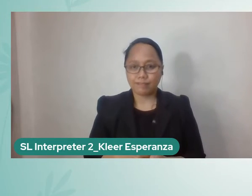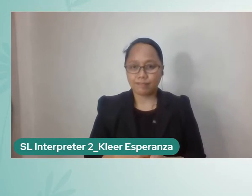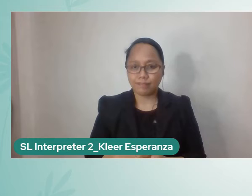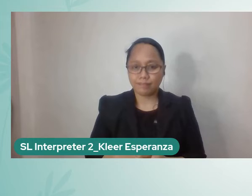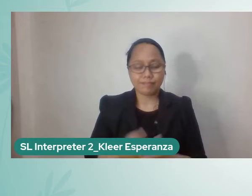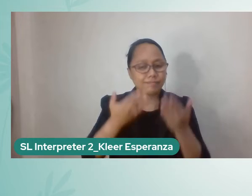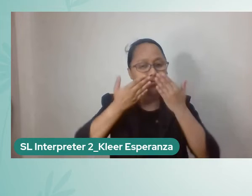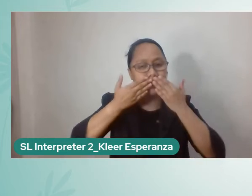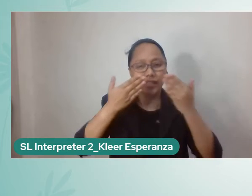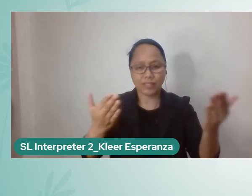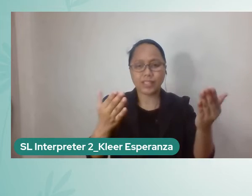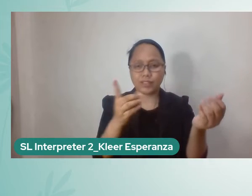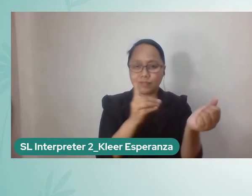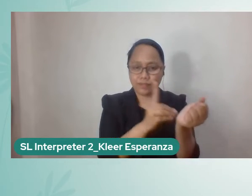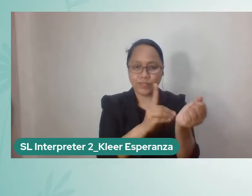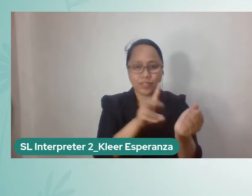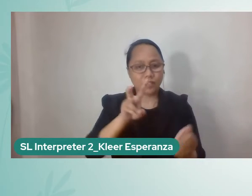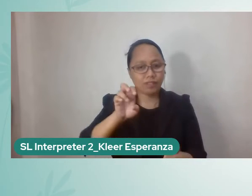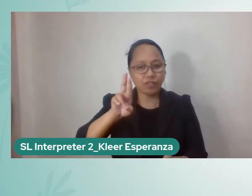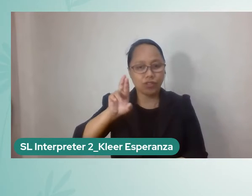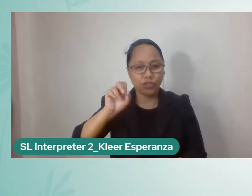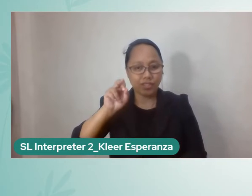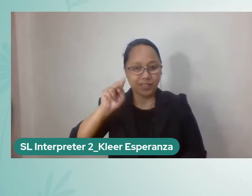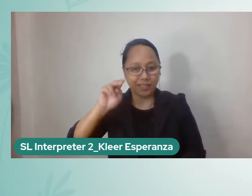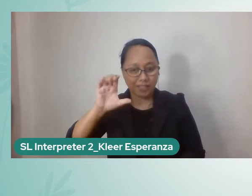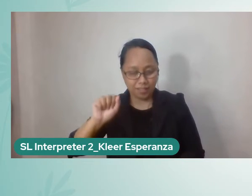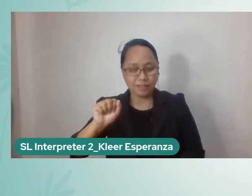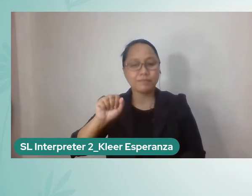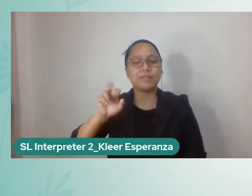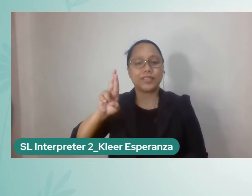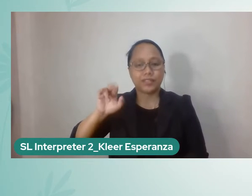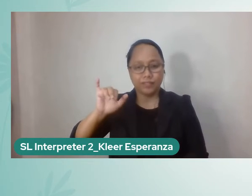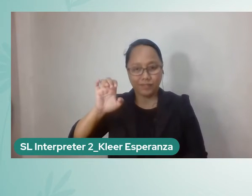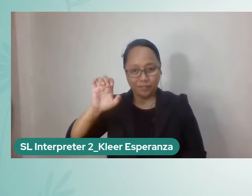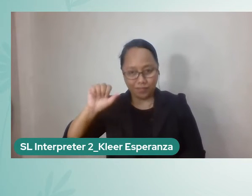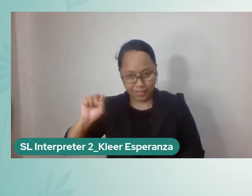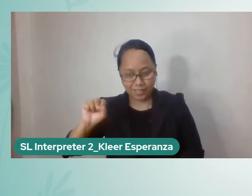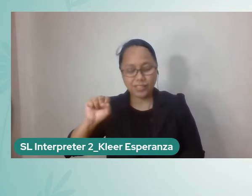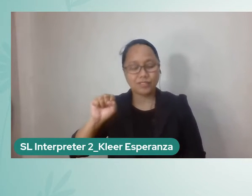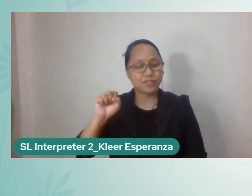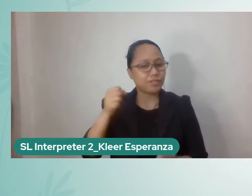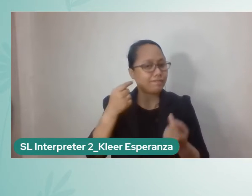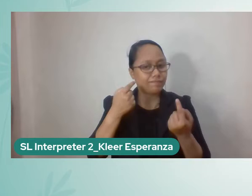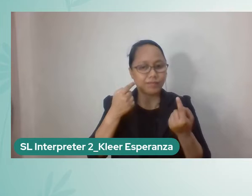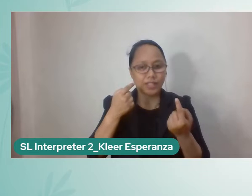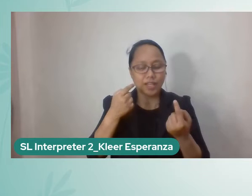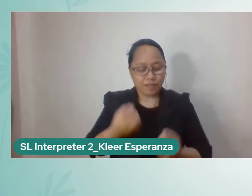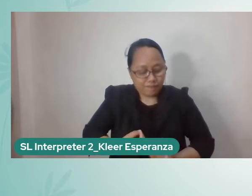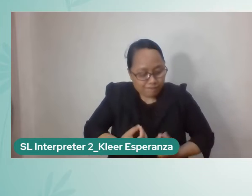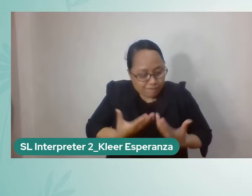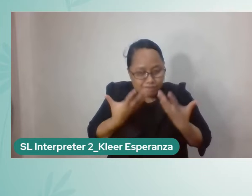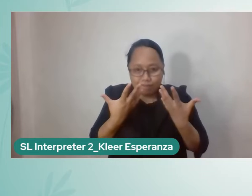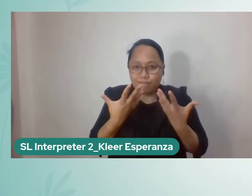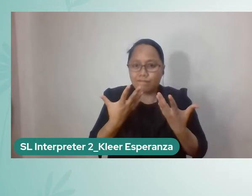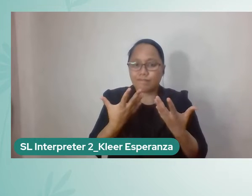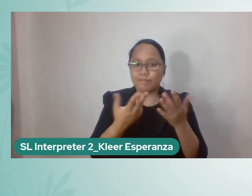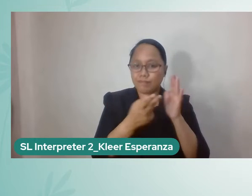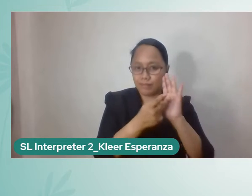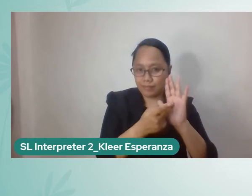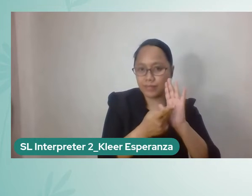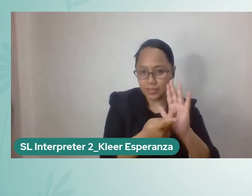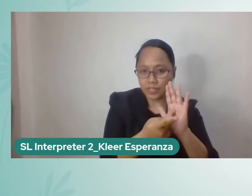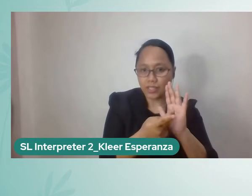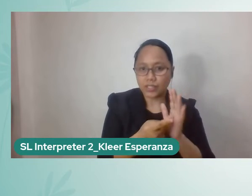Thank you, Dr. Veronica Rice, for that very insightful presentation and sharing the challenges and success factors